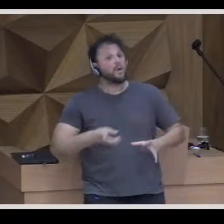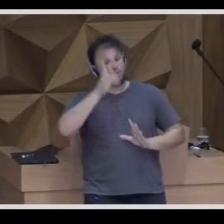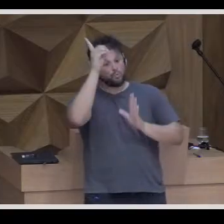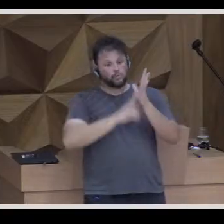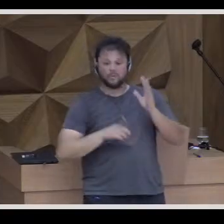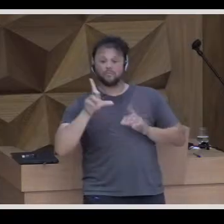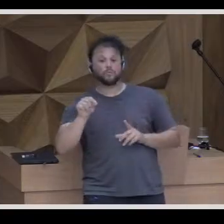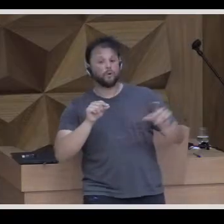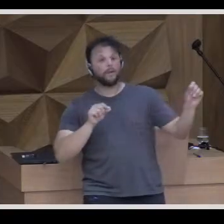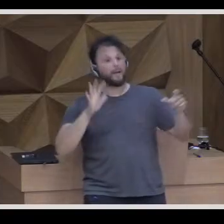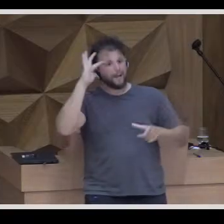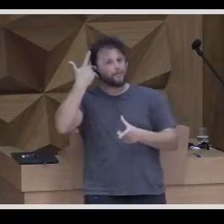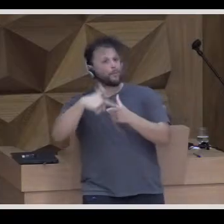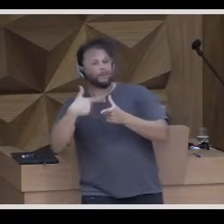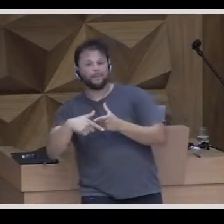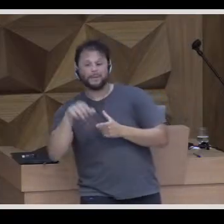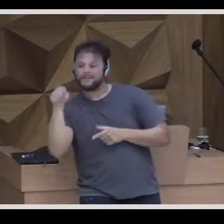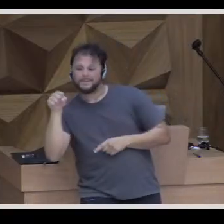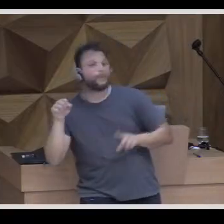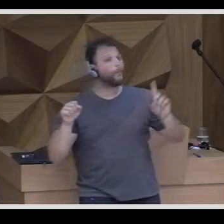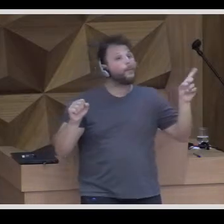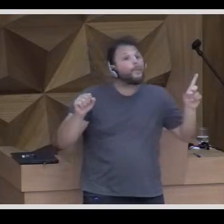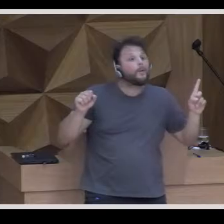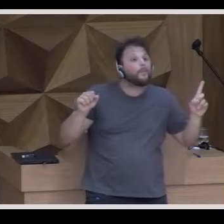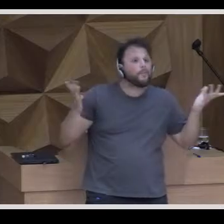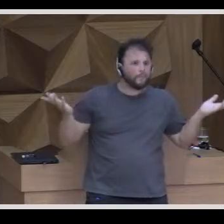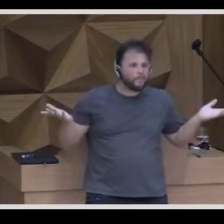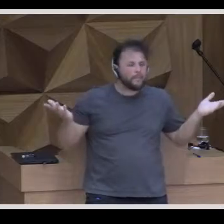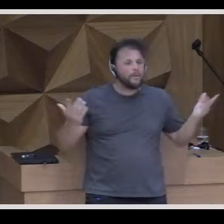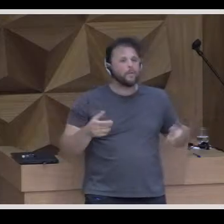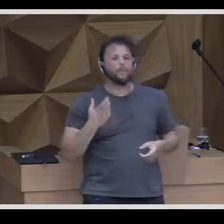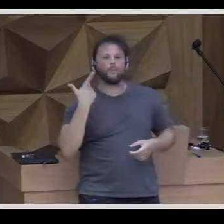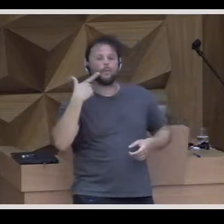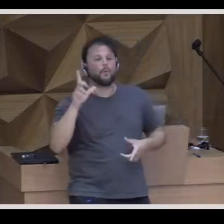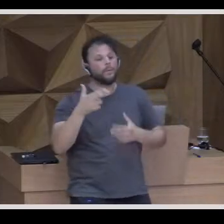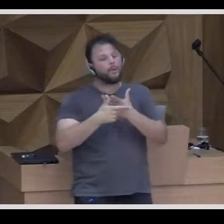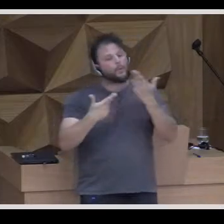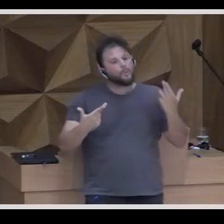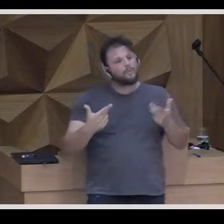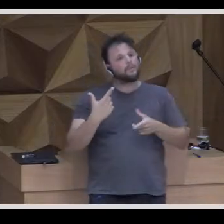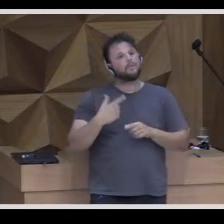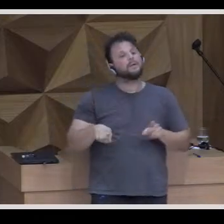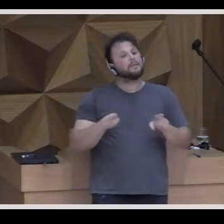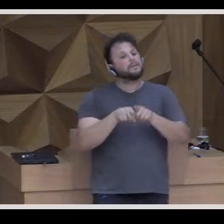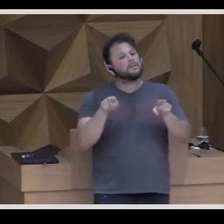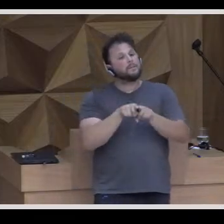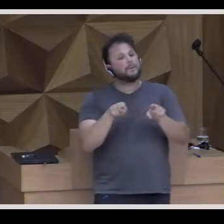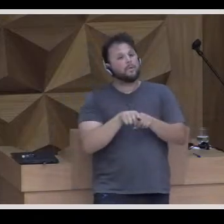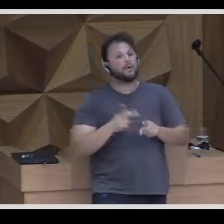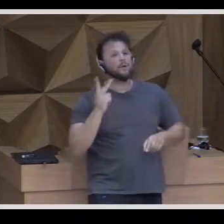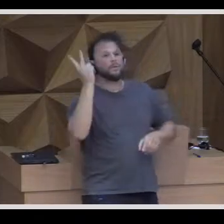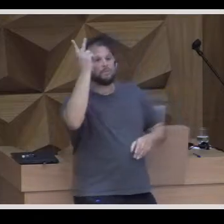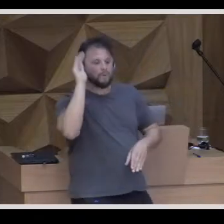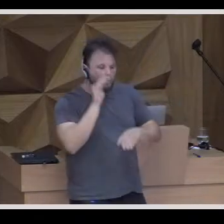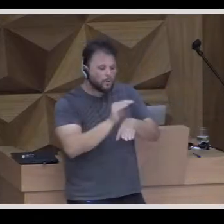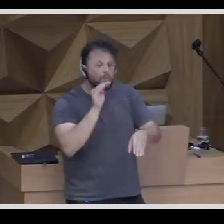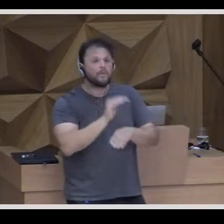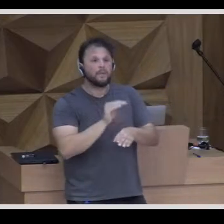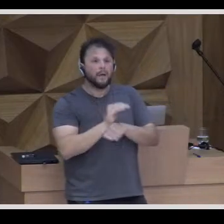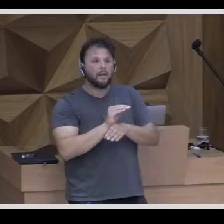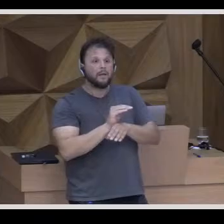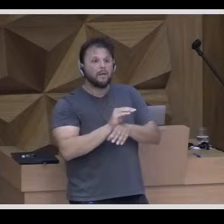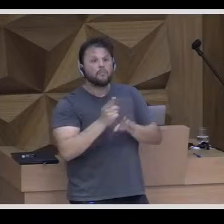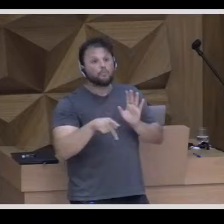which comes down to the sort of preserving of our human values. So back with our